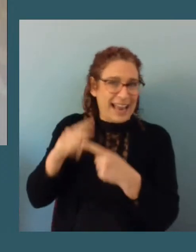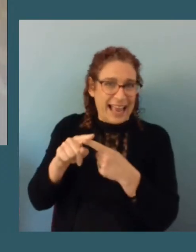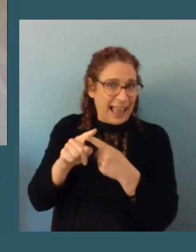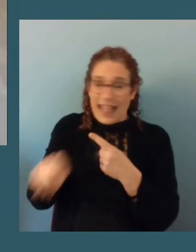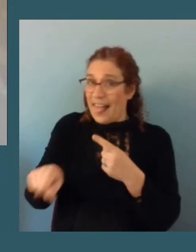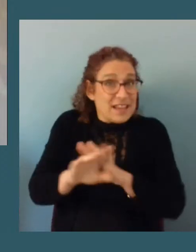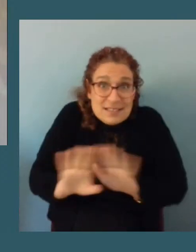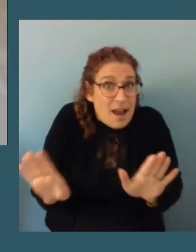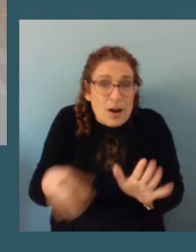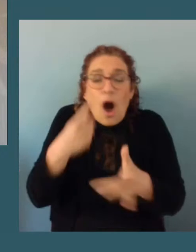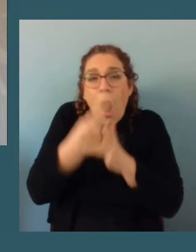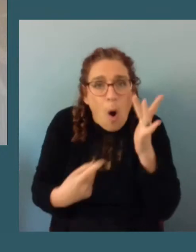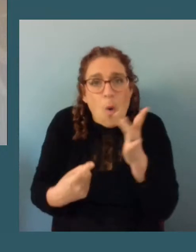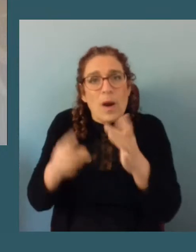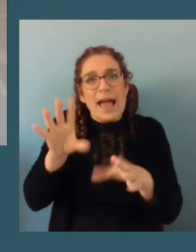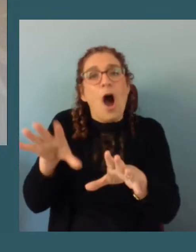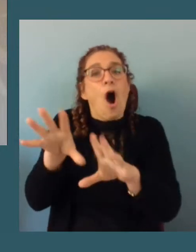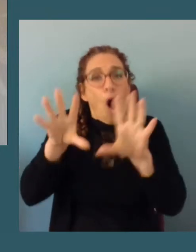by reintroduction.